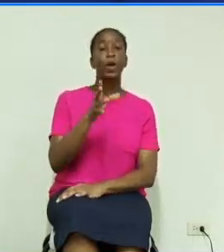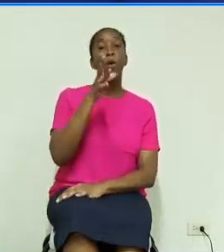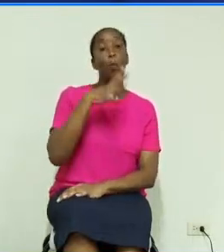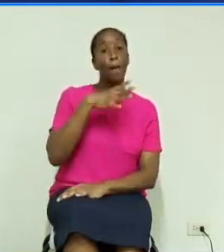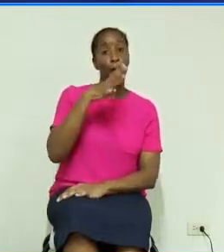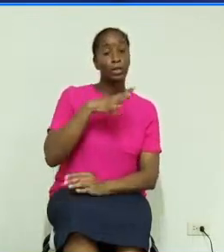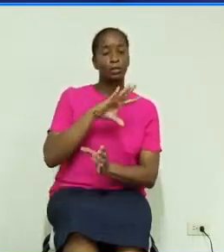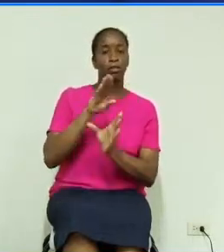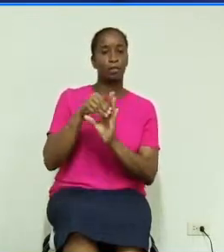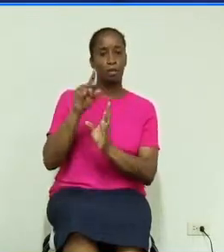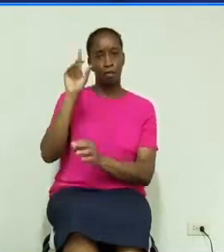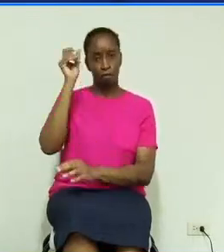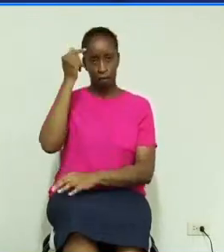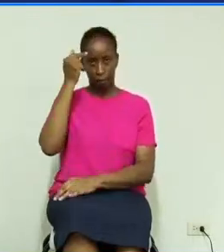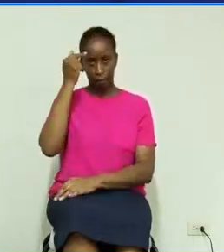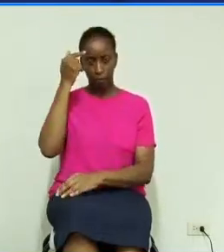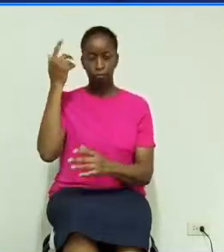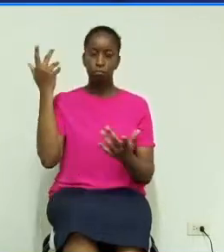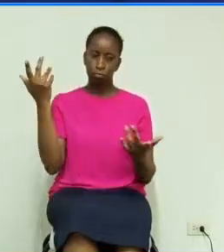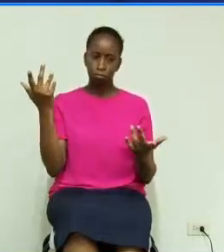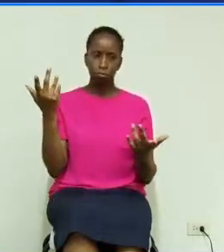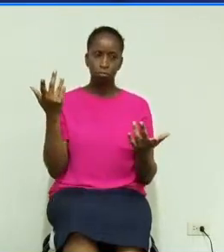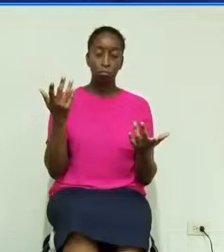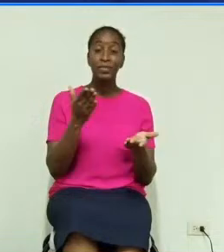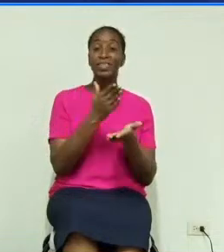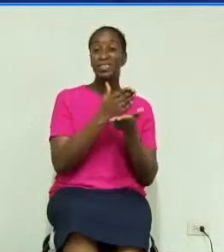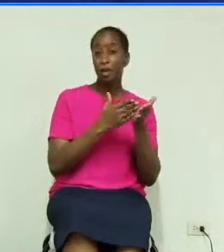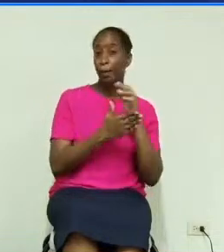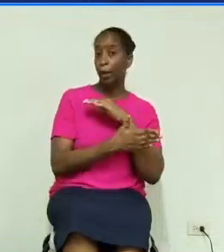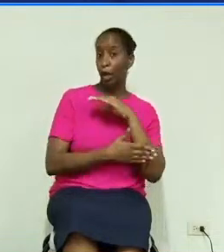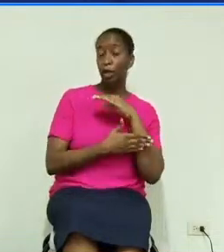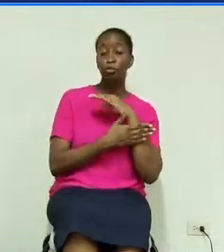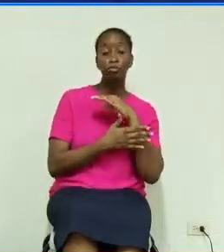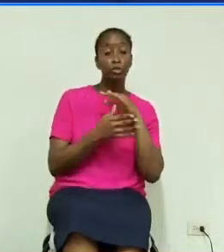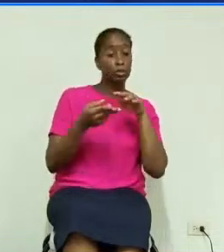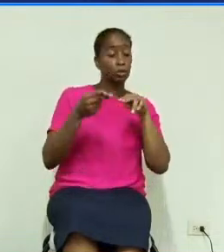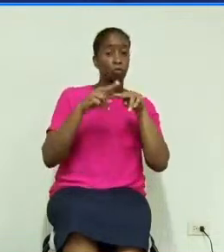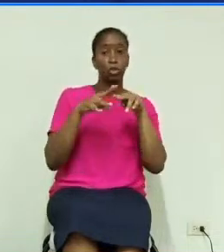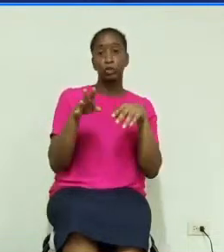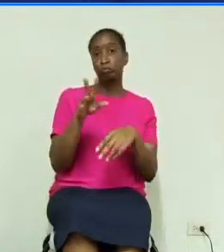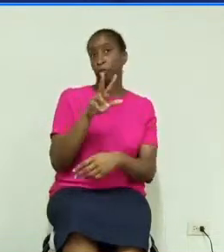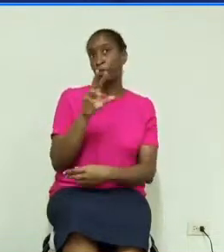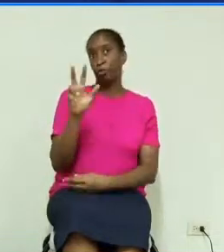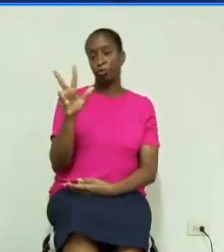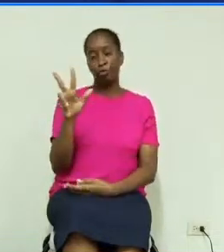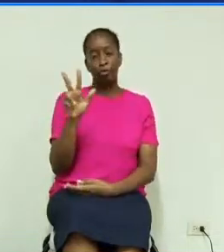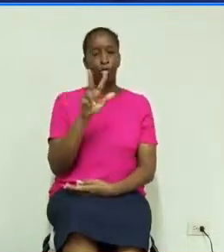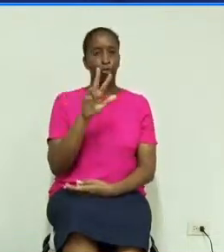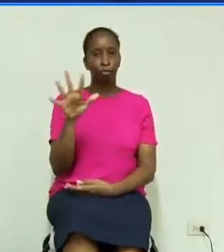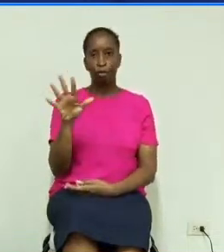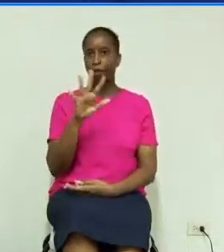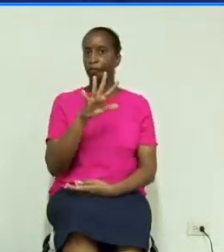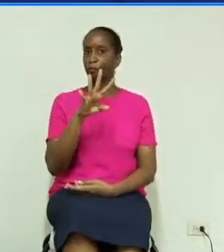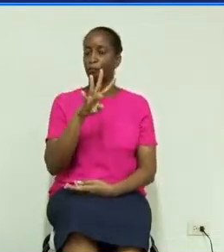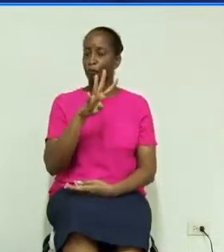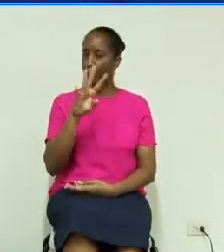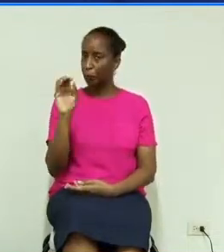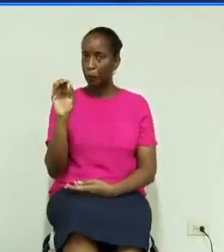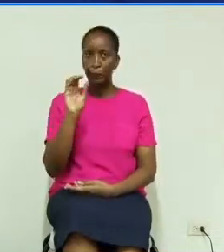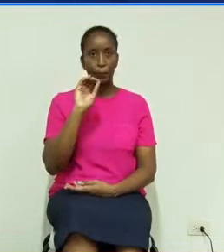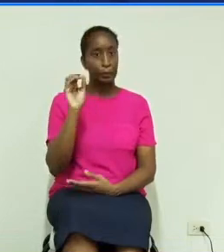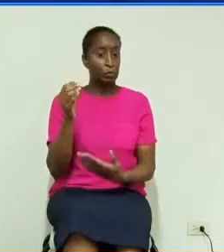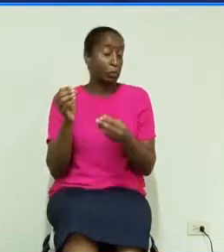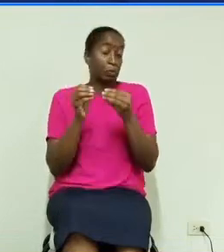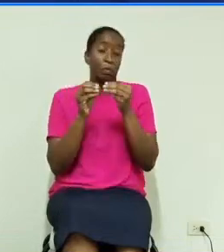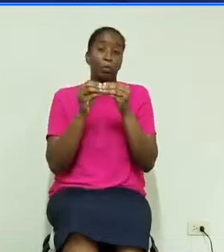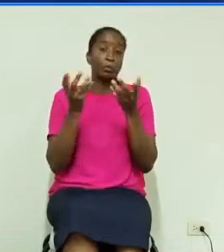I am recommending, or I want us to consider maybe legislating quotas within Senate, which is a